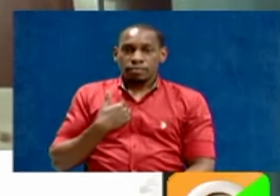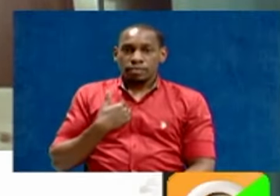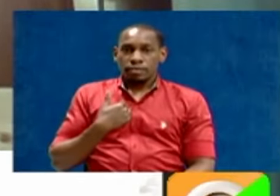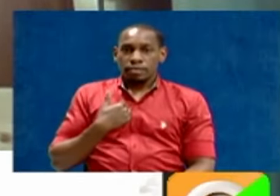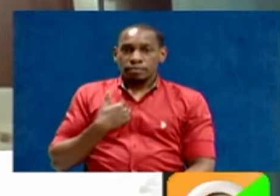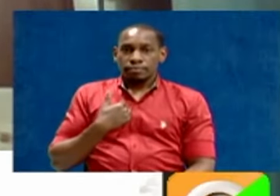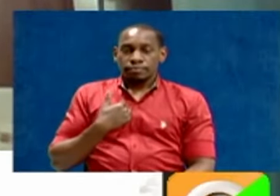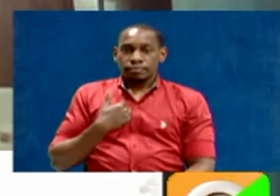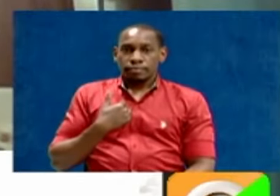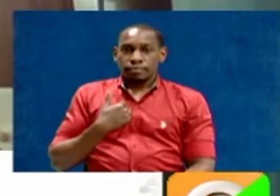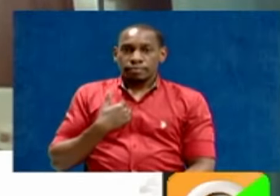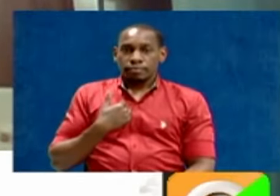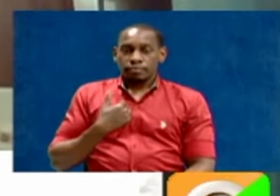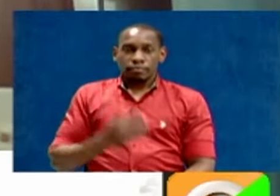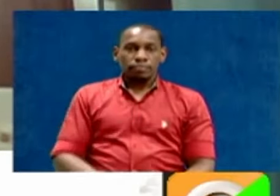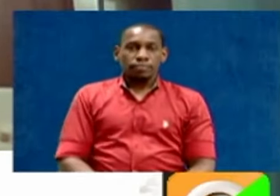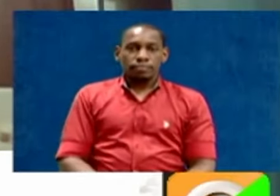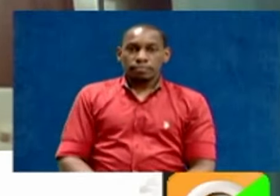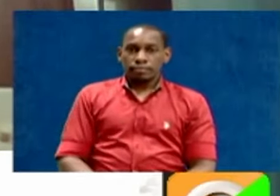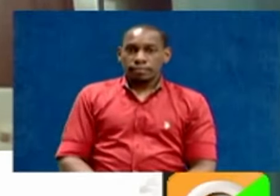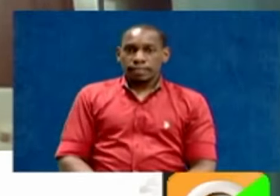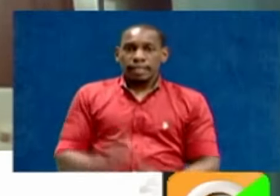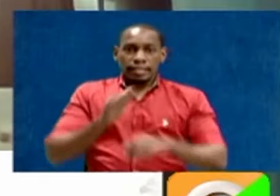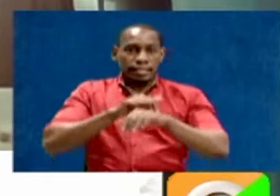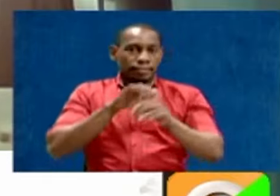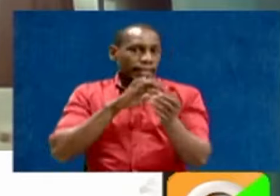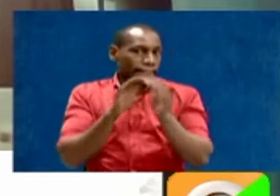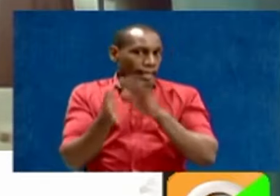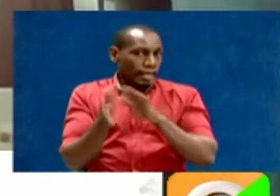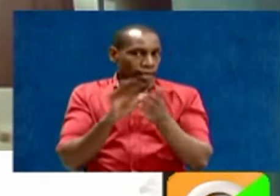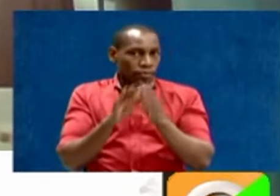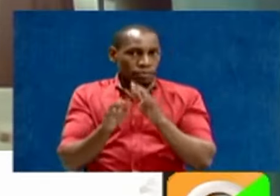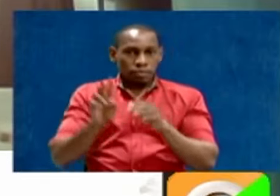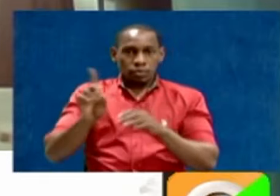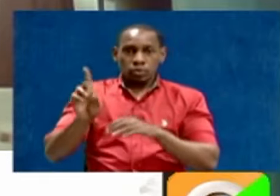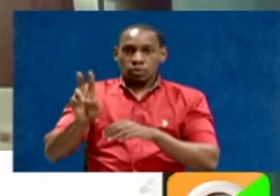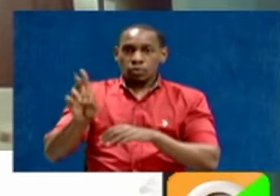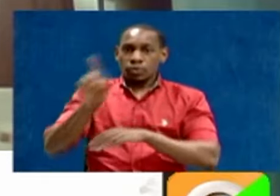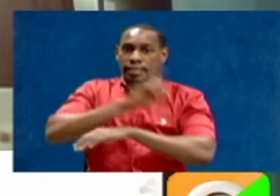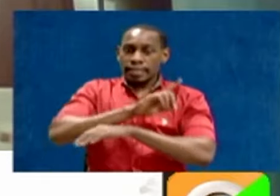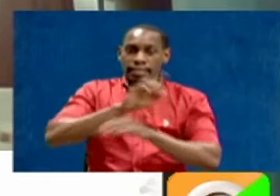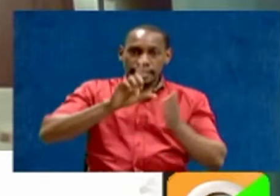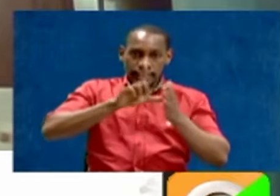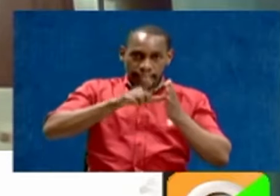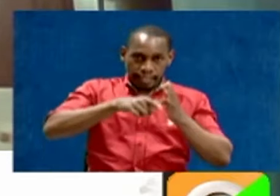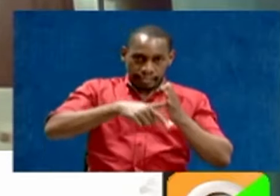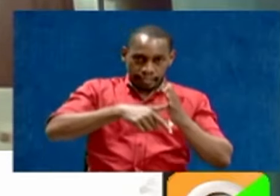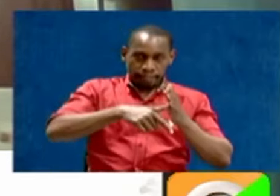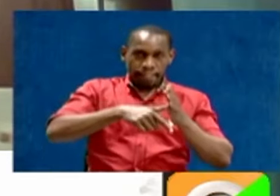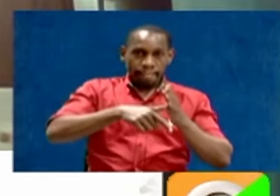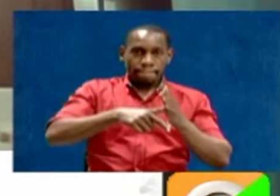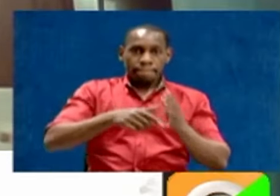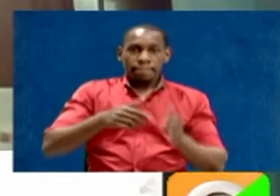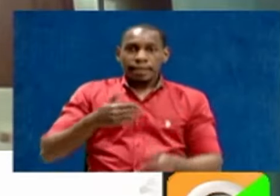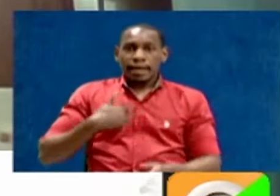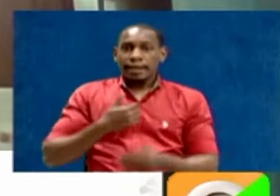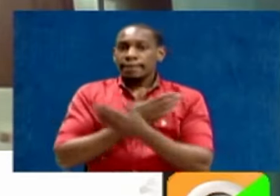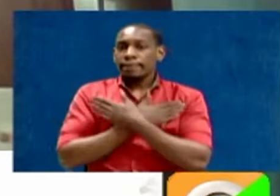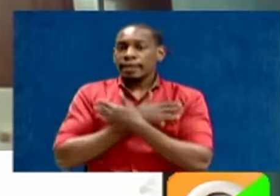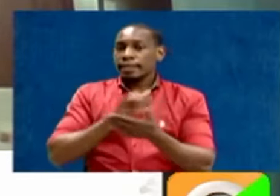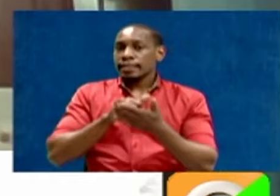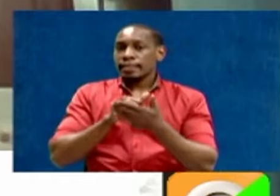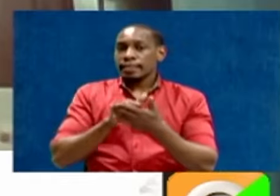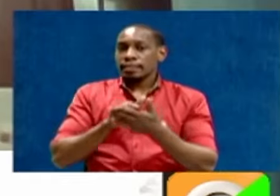and slept it off. So in around 2 days after that, I had a friend whom